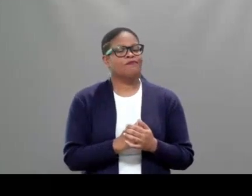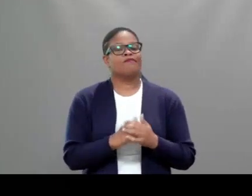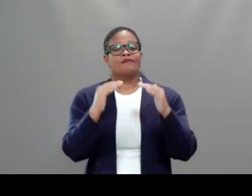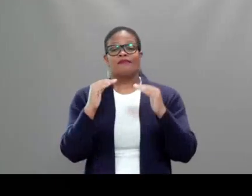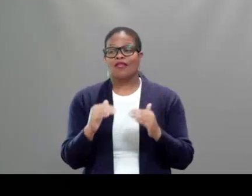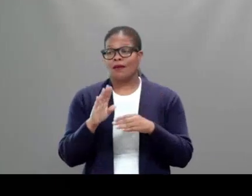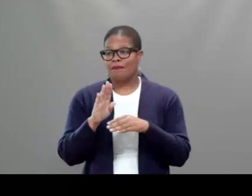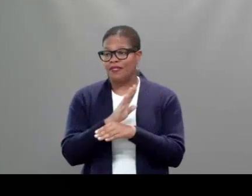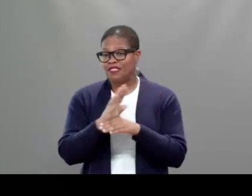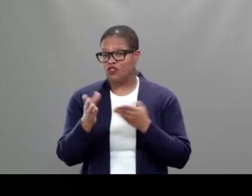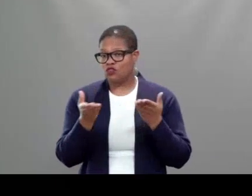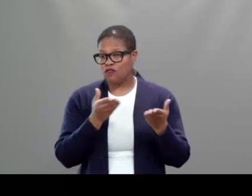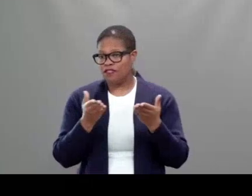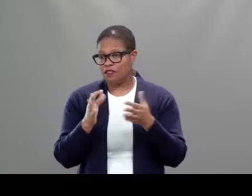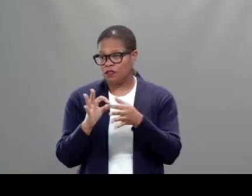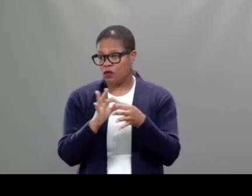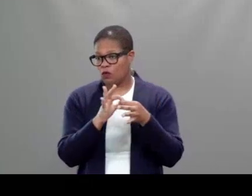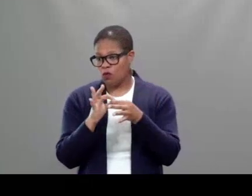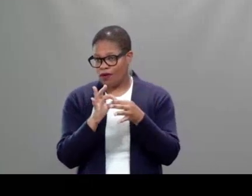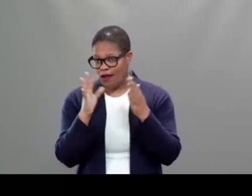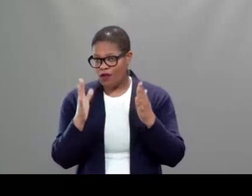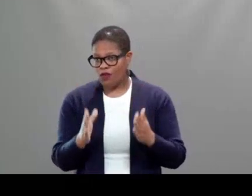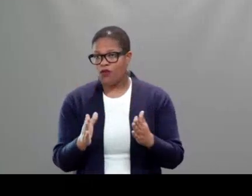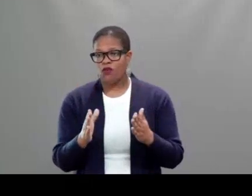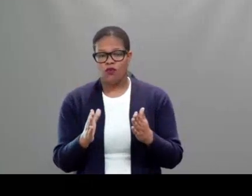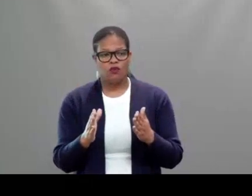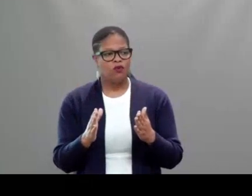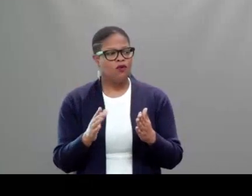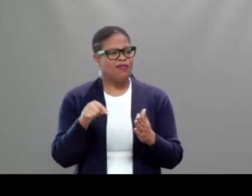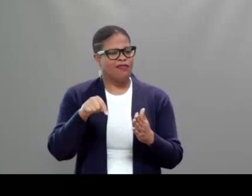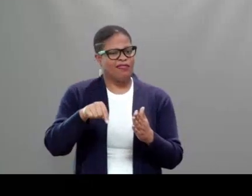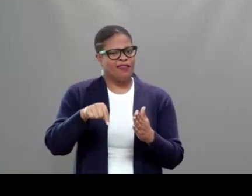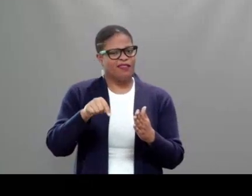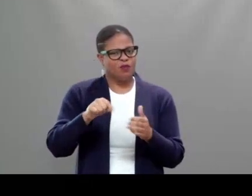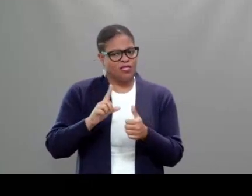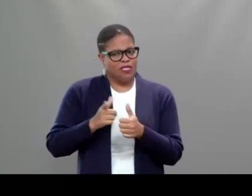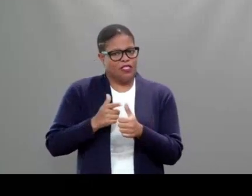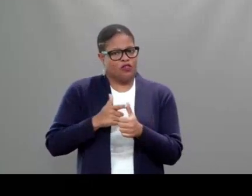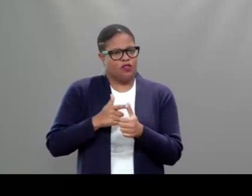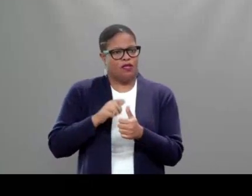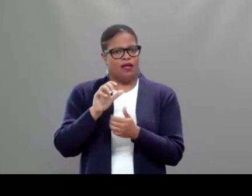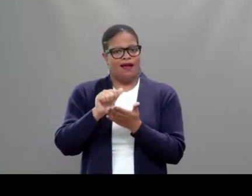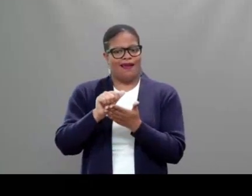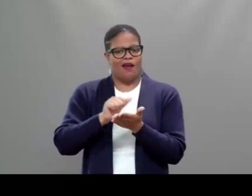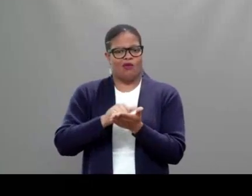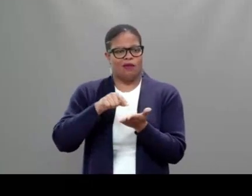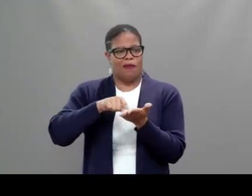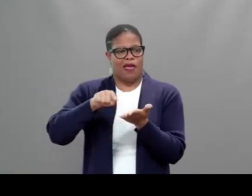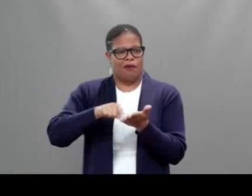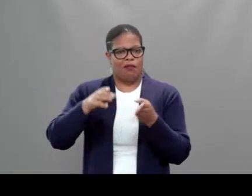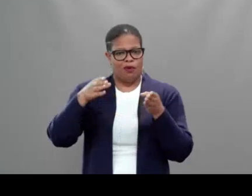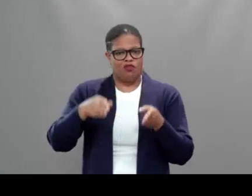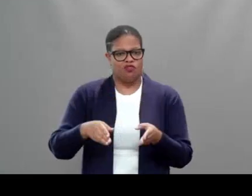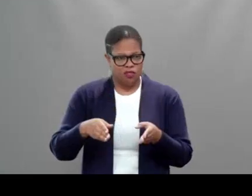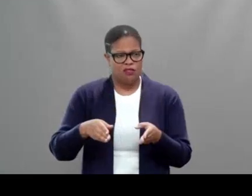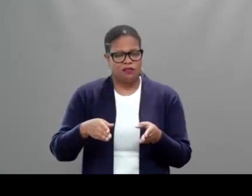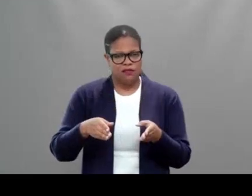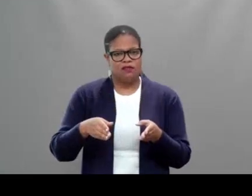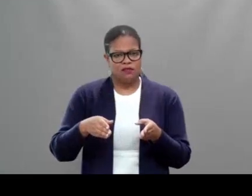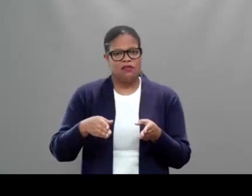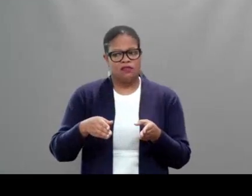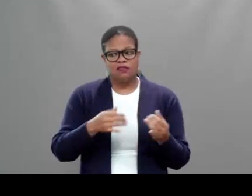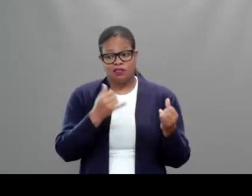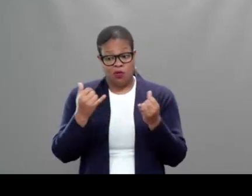our business service coordinator, and this was initially an accounts payable person. We were looking